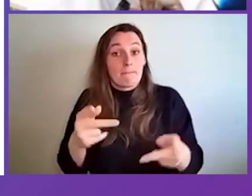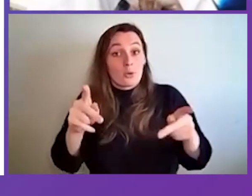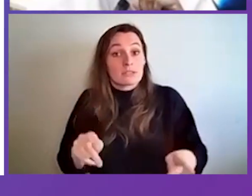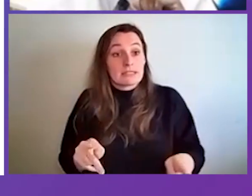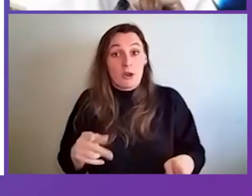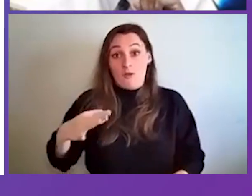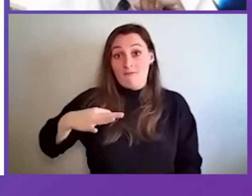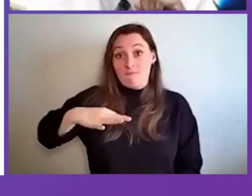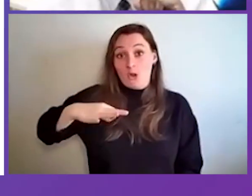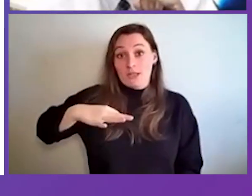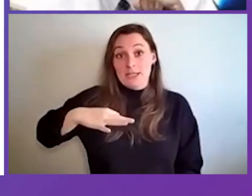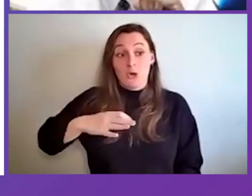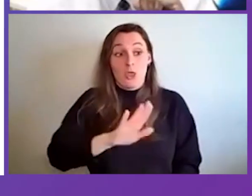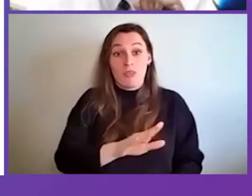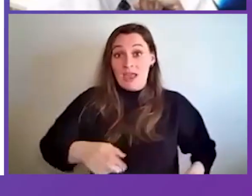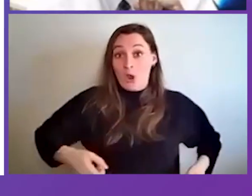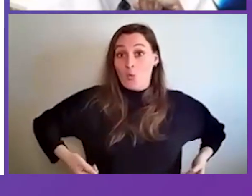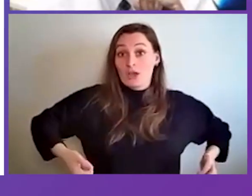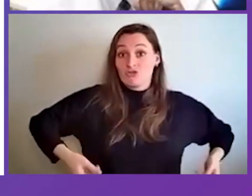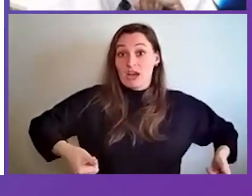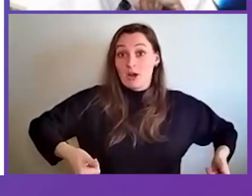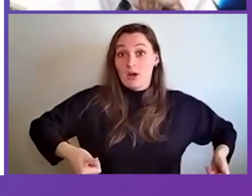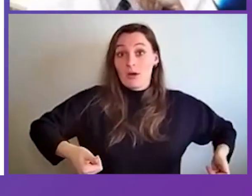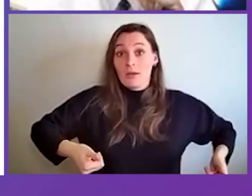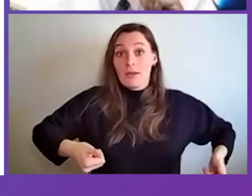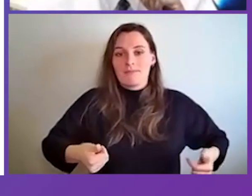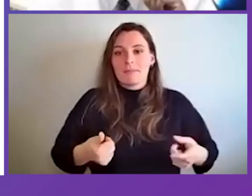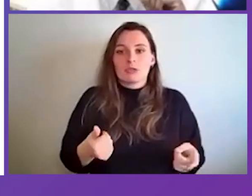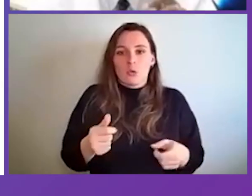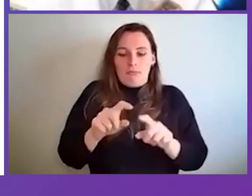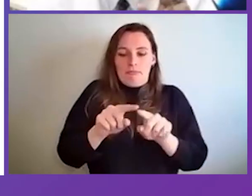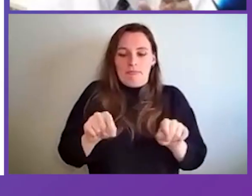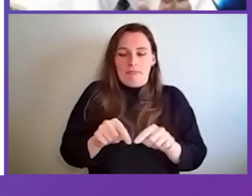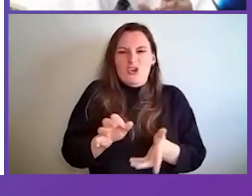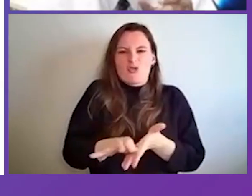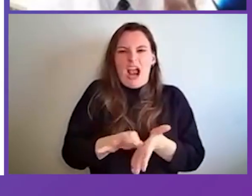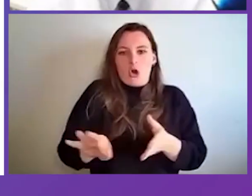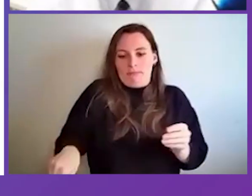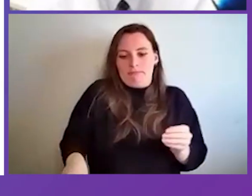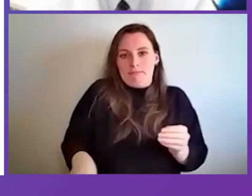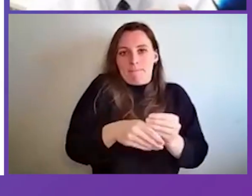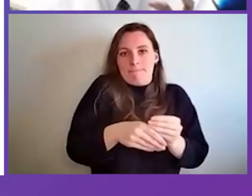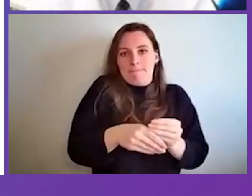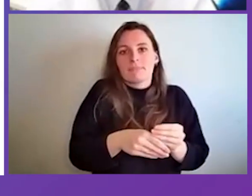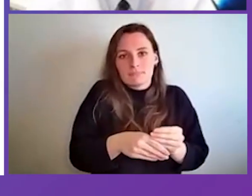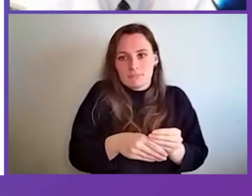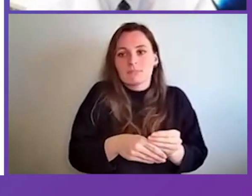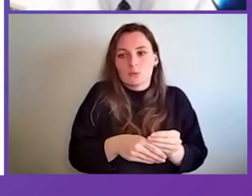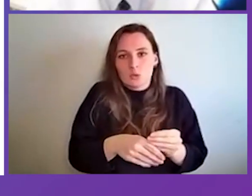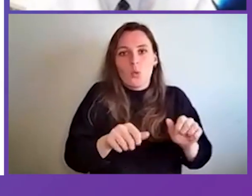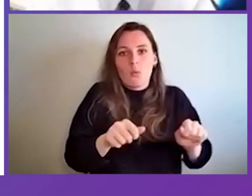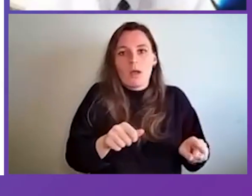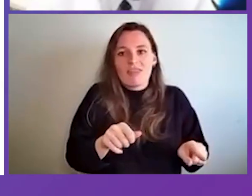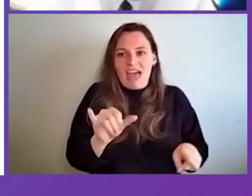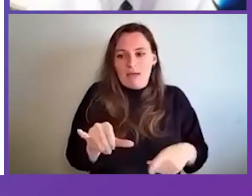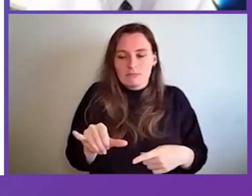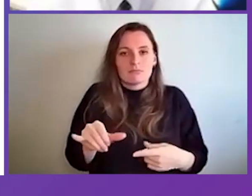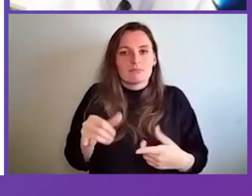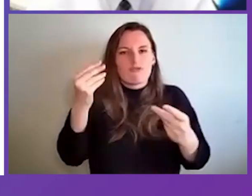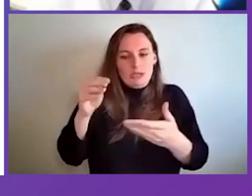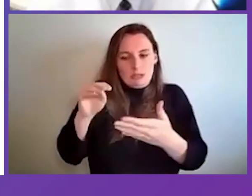captured the flight, and we'll be able to recreate that flight and other